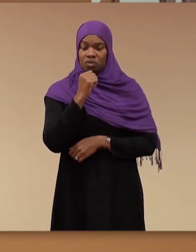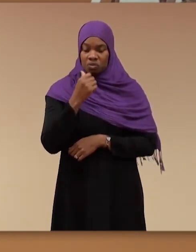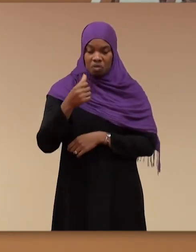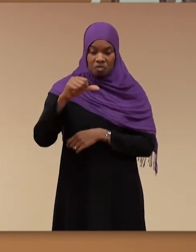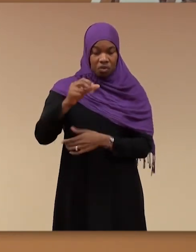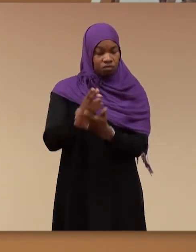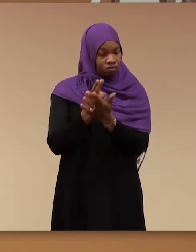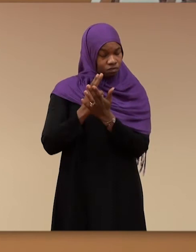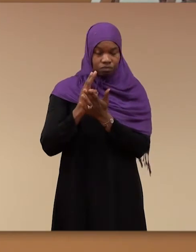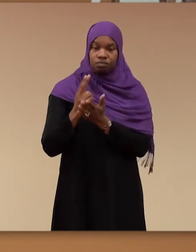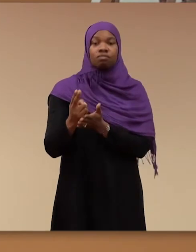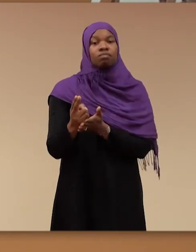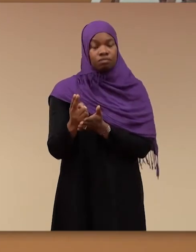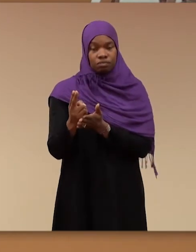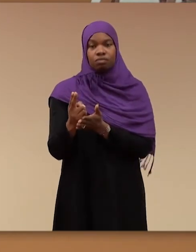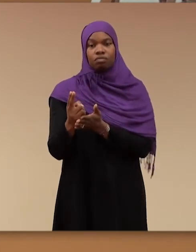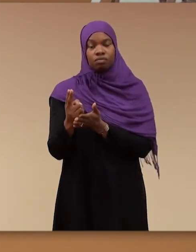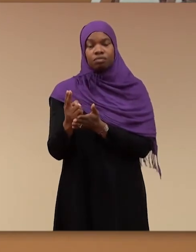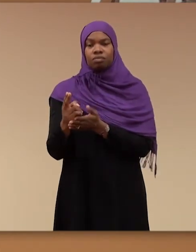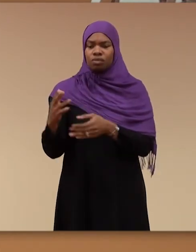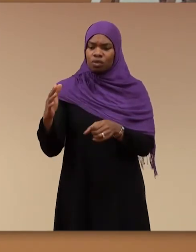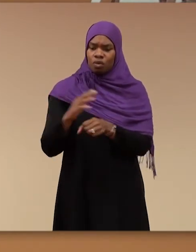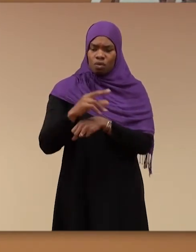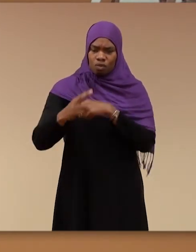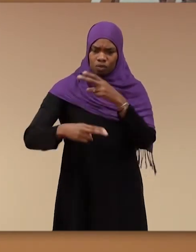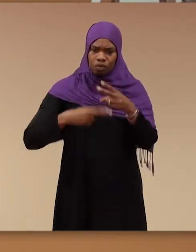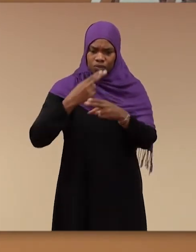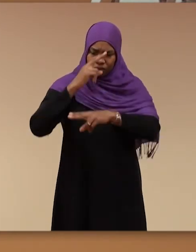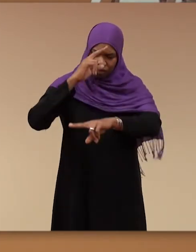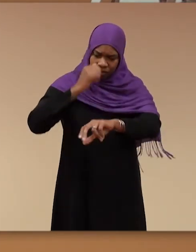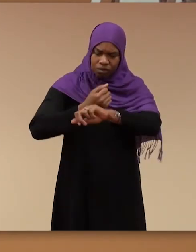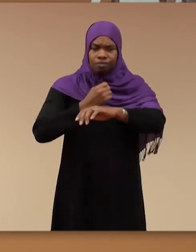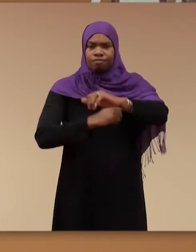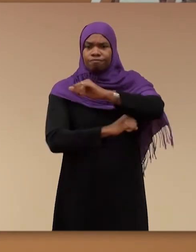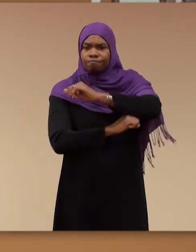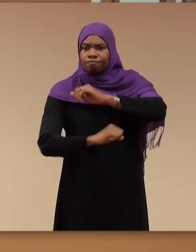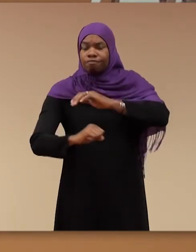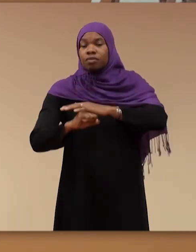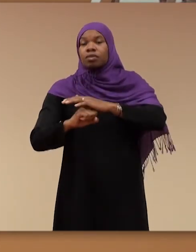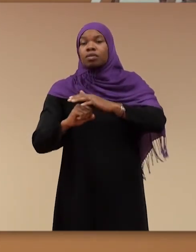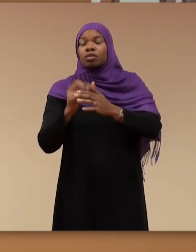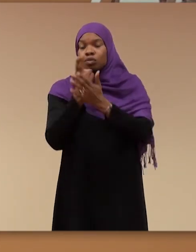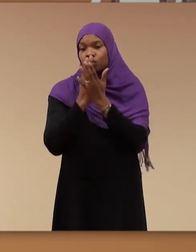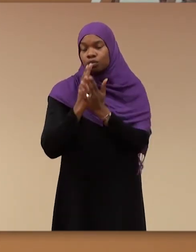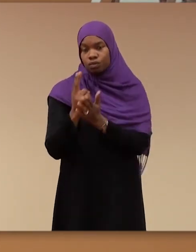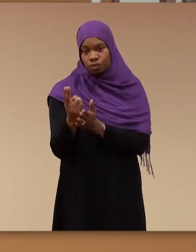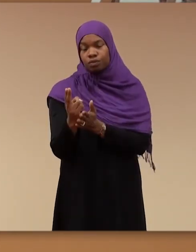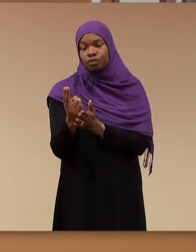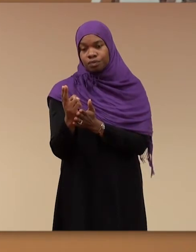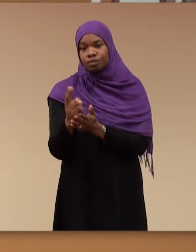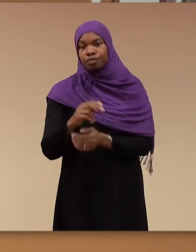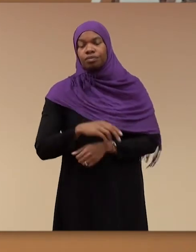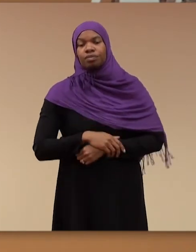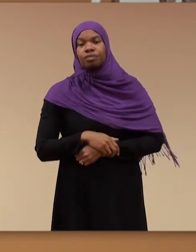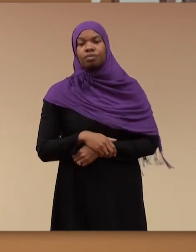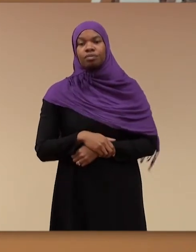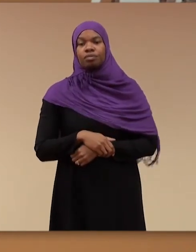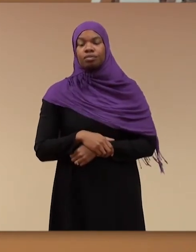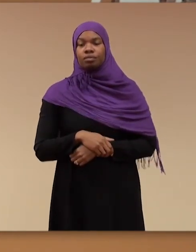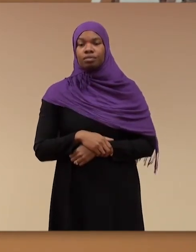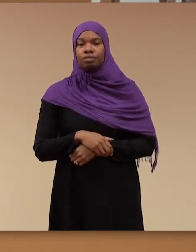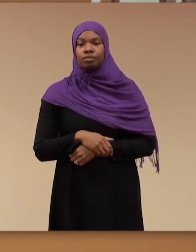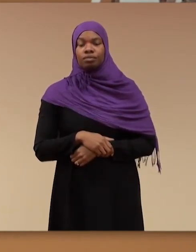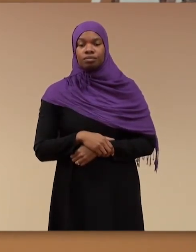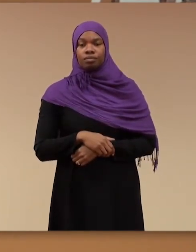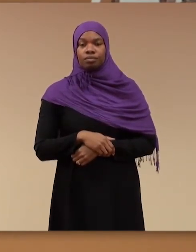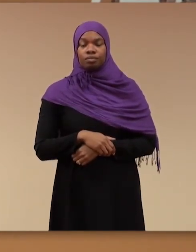The whole universe was established on truth. The word truth, al-haq, one of the attributes and names